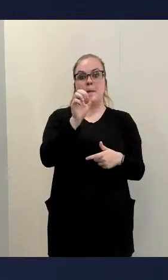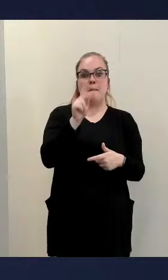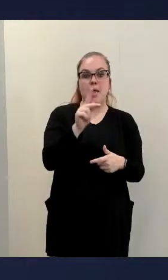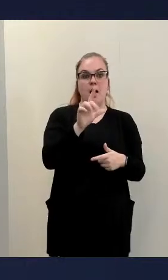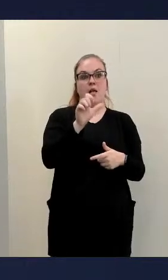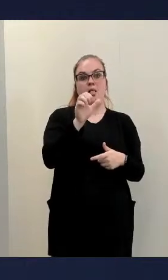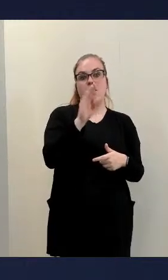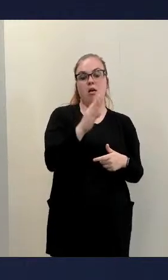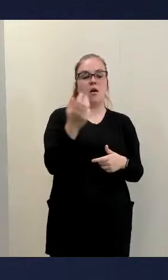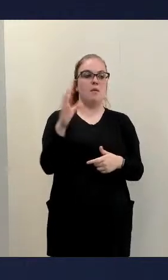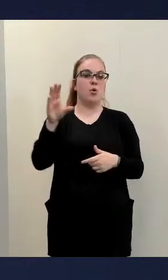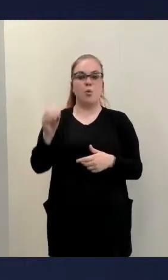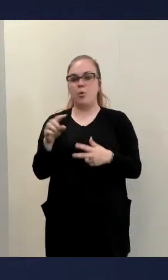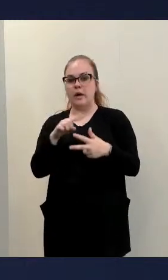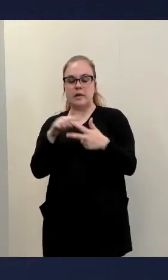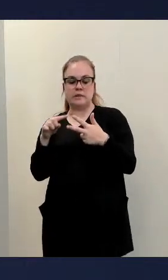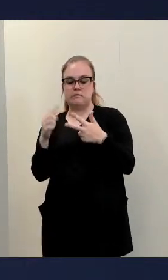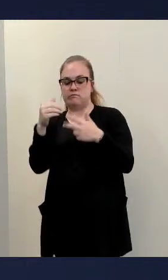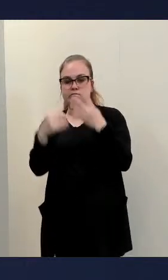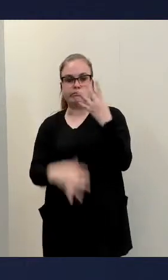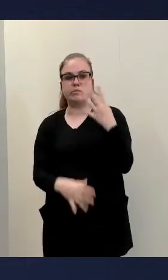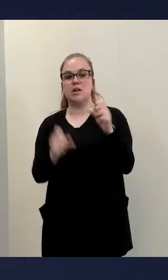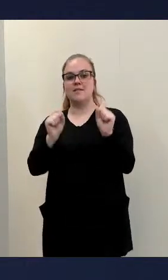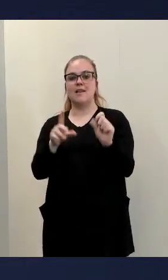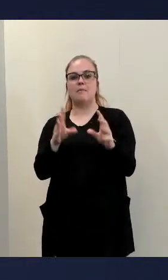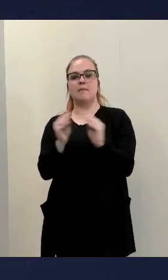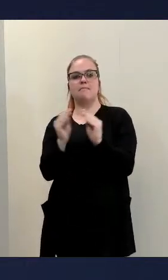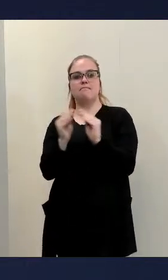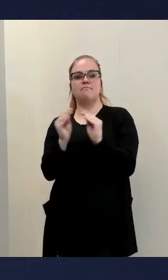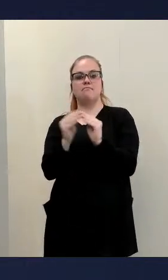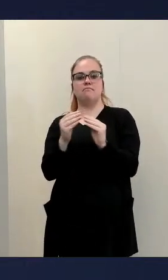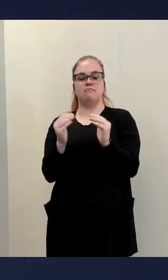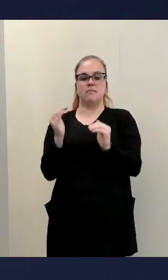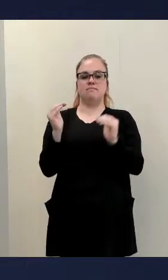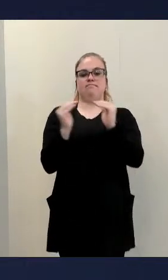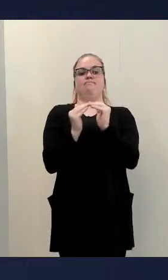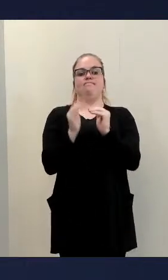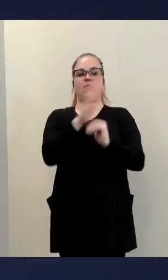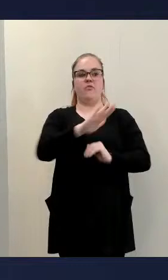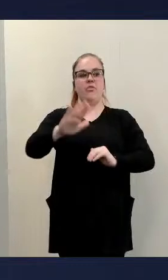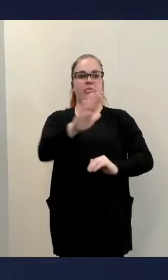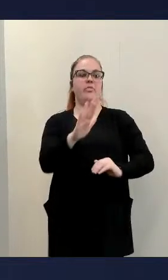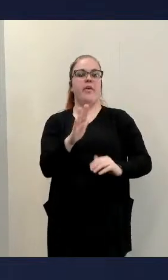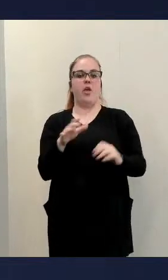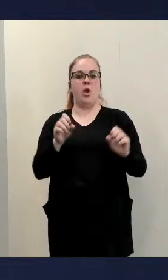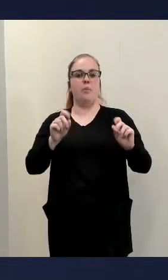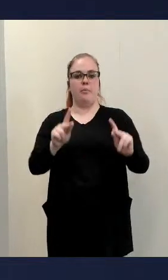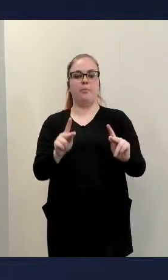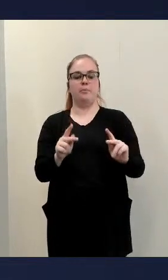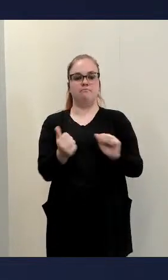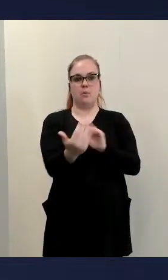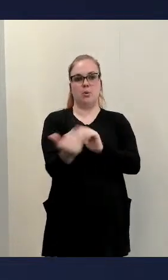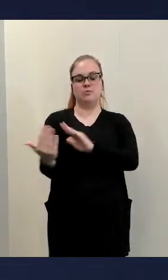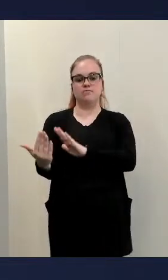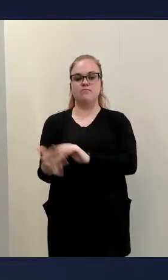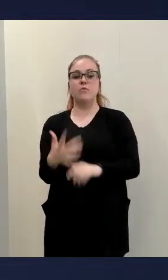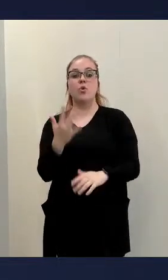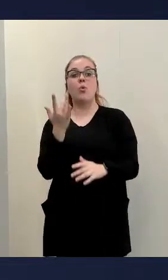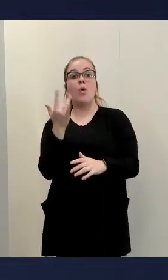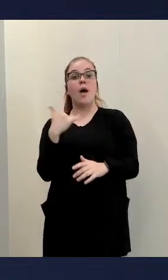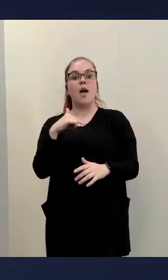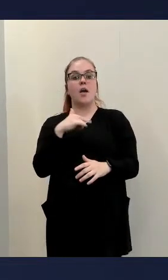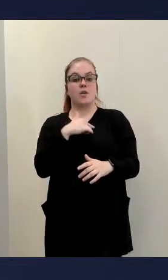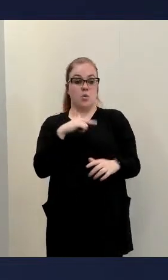a corporation, can be more equitable in their approach so that what we do lives on and can be duplicated